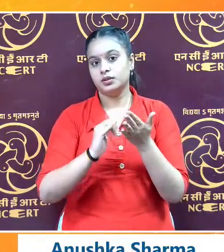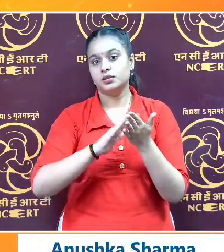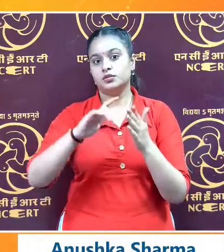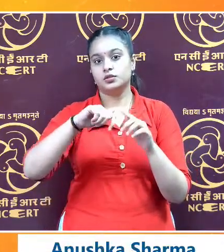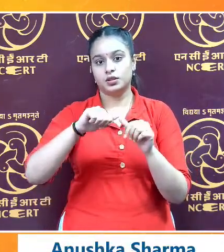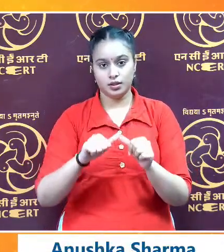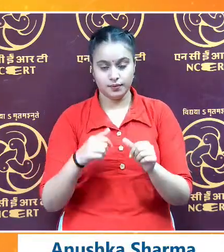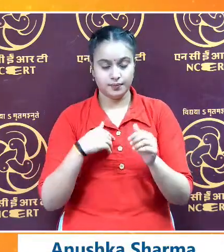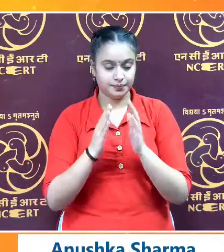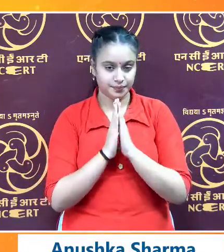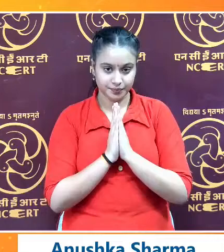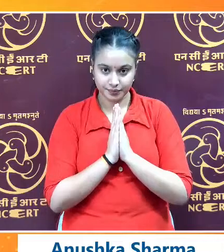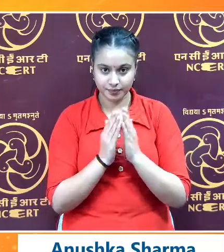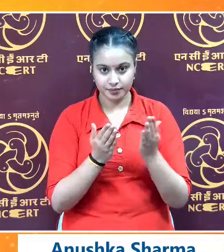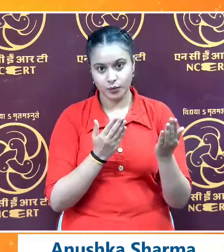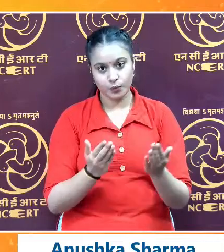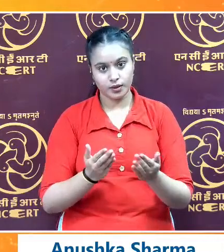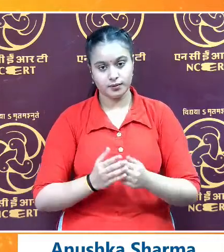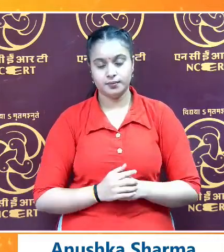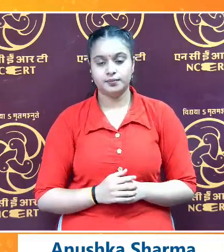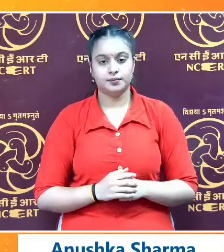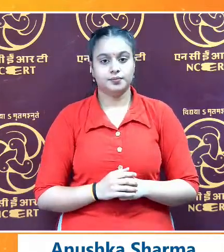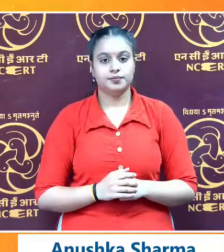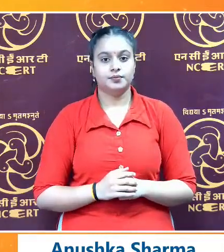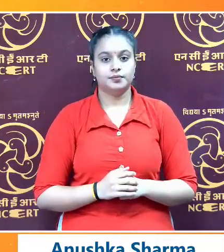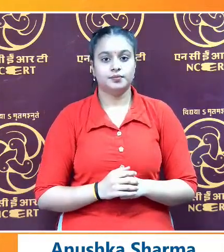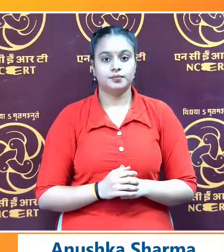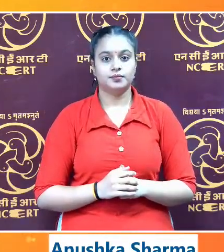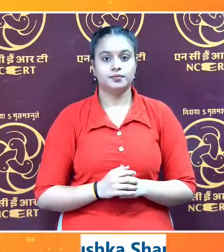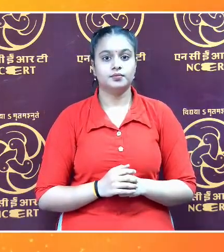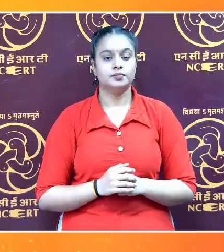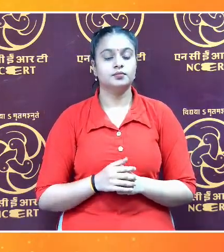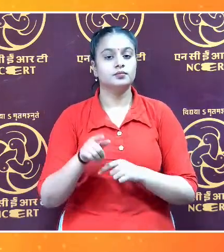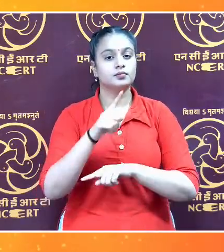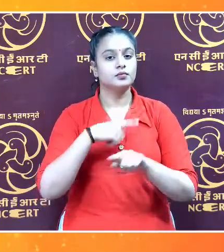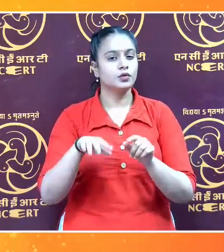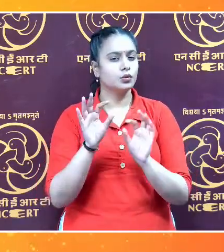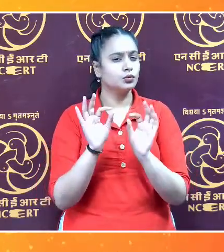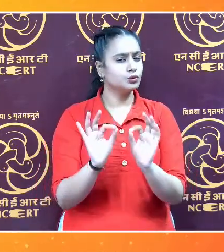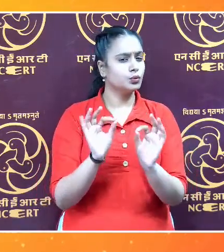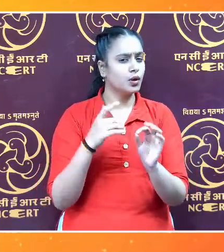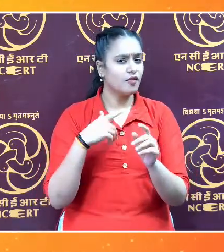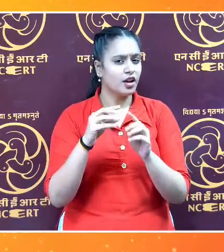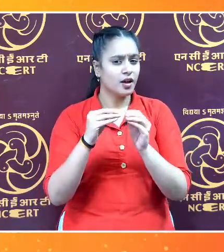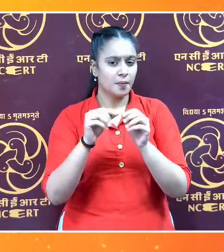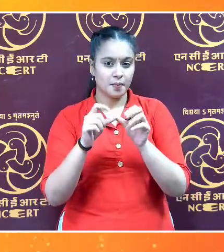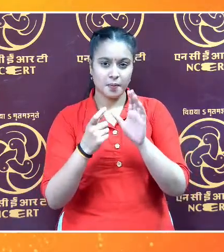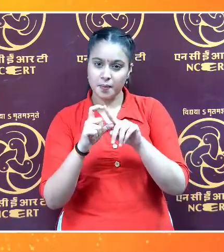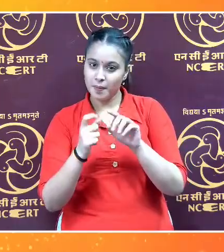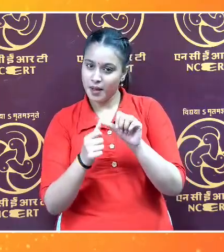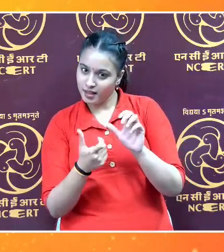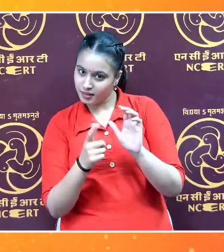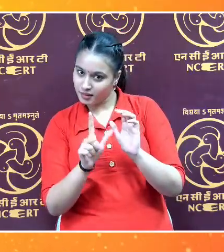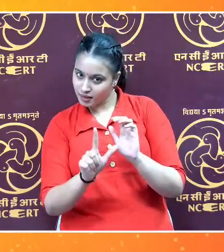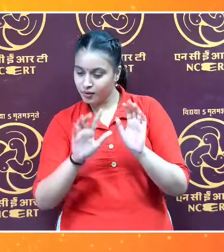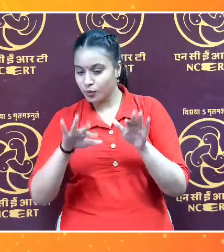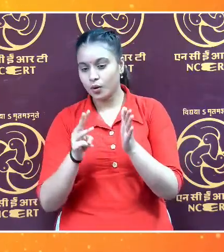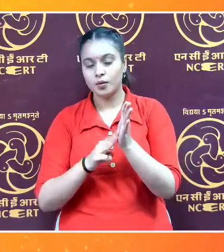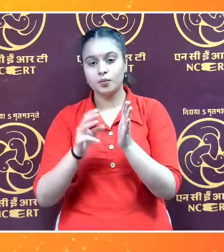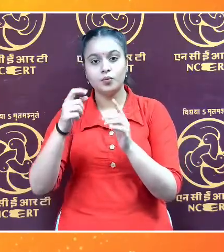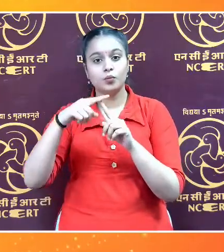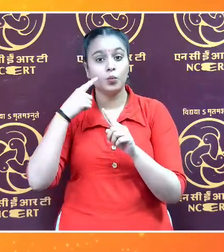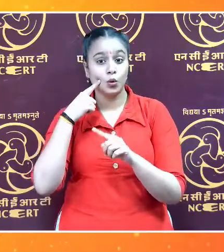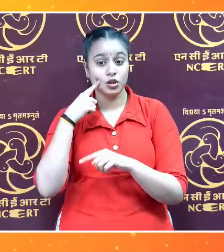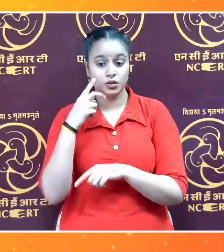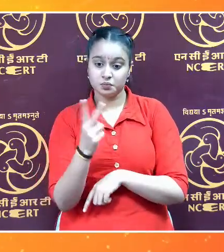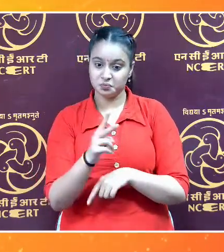Anushka, namaskar and very warm welcome to you too. So, ma'am, you have literally got Badal and Moti for us here in the studio, right? Yes, as you can